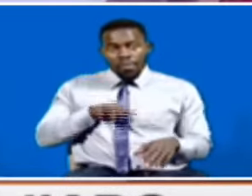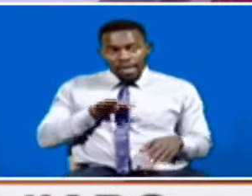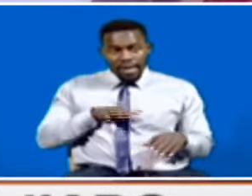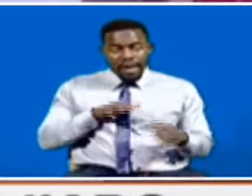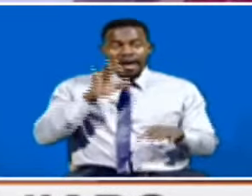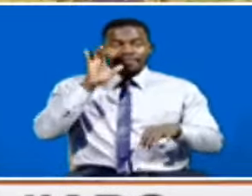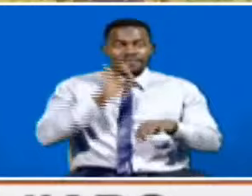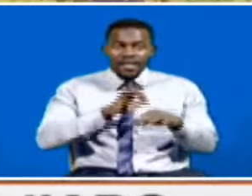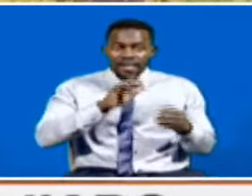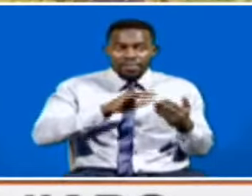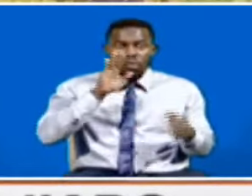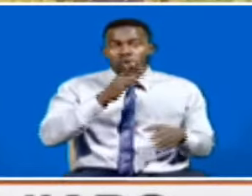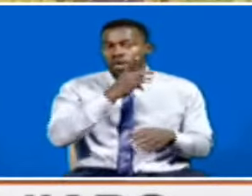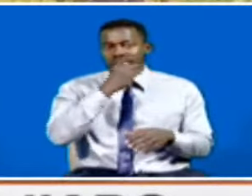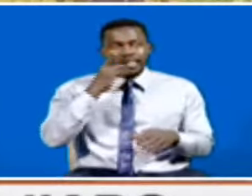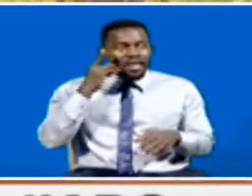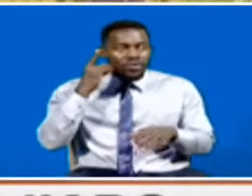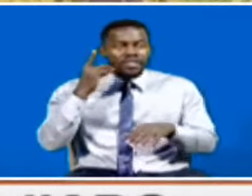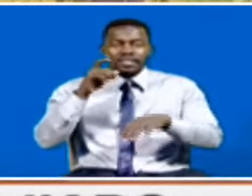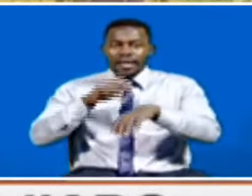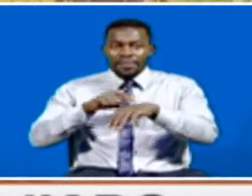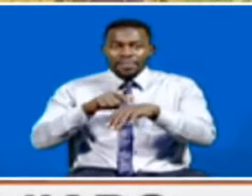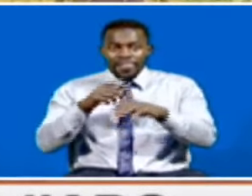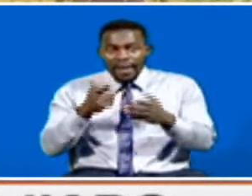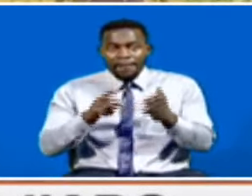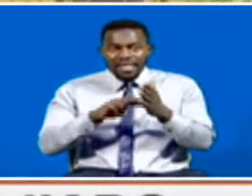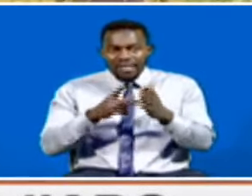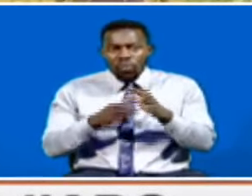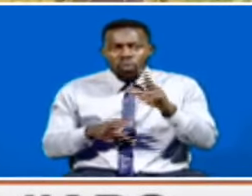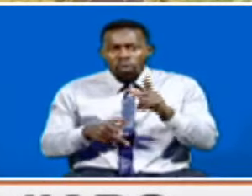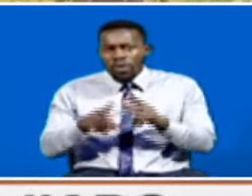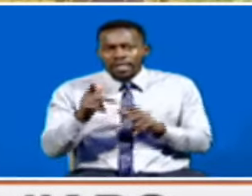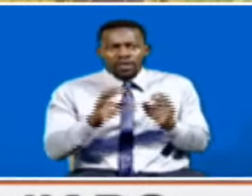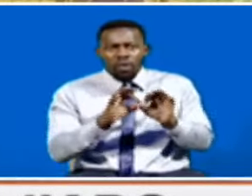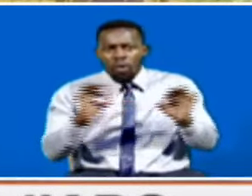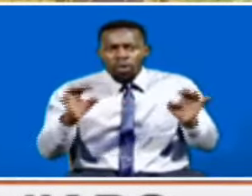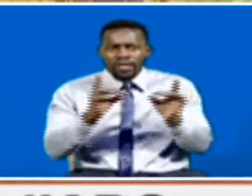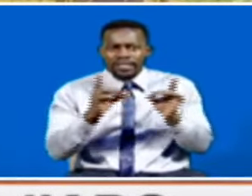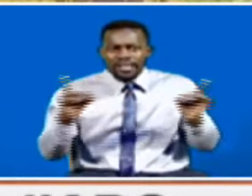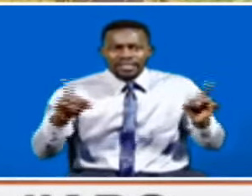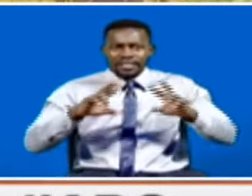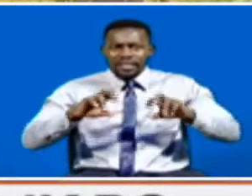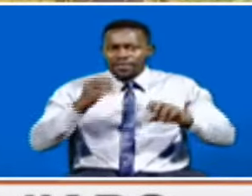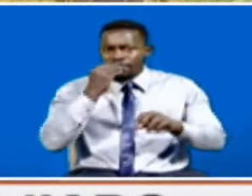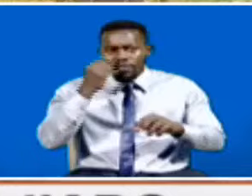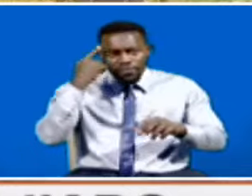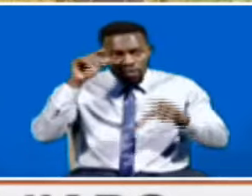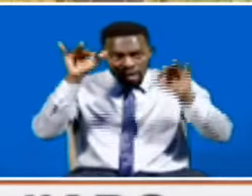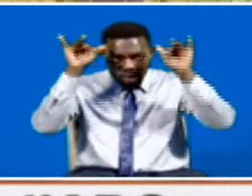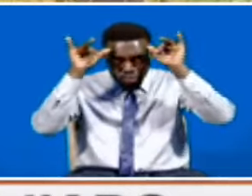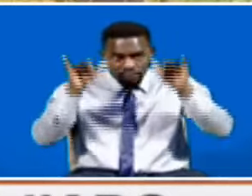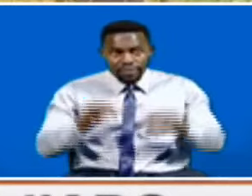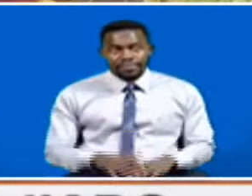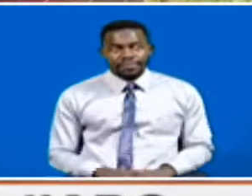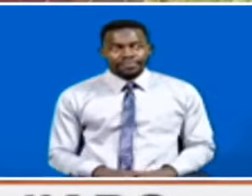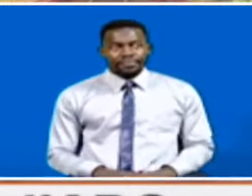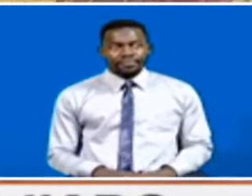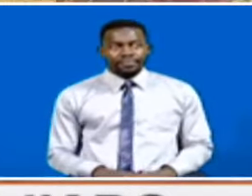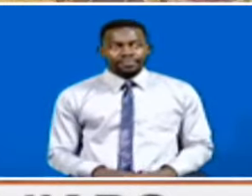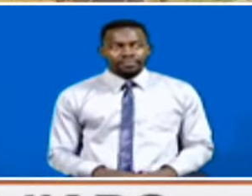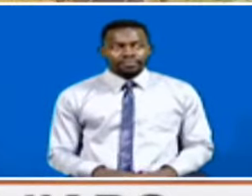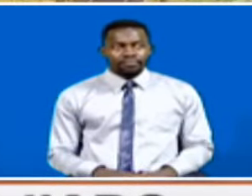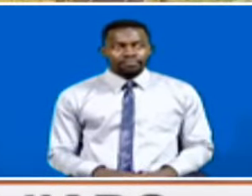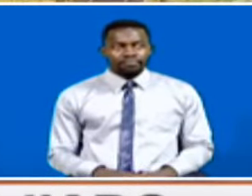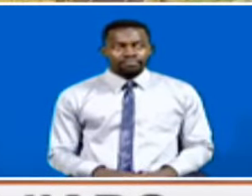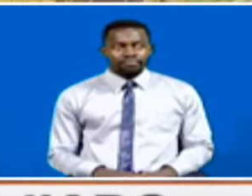pakubwa wakati wa kiangazi, ambapo hulazimika kutembea masafa marefu kuwatafutia mifugo wao lishe na maji. Of when it rains, it also